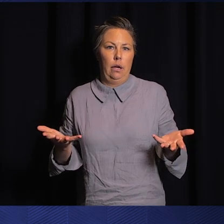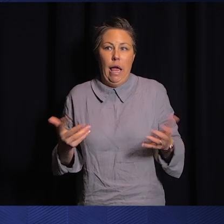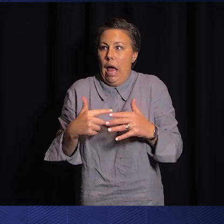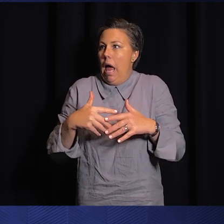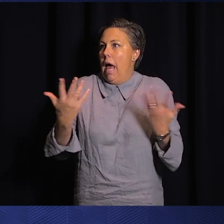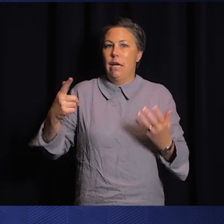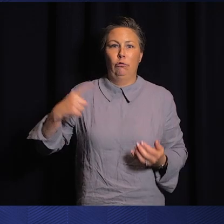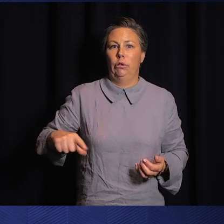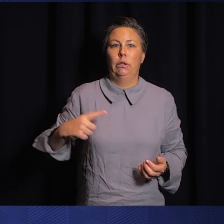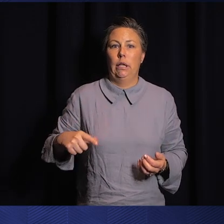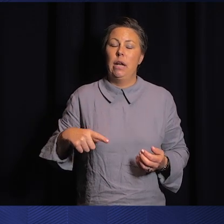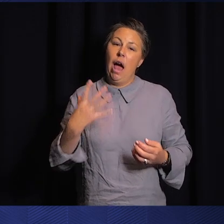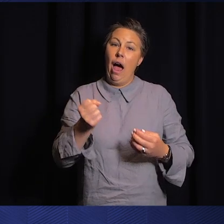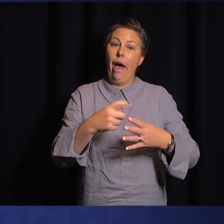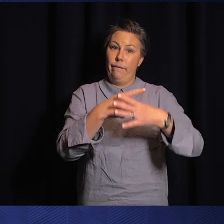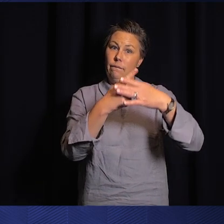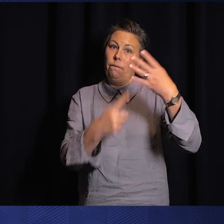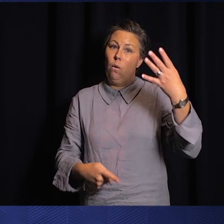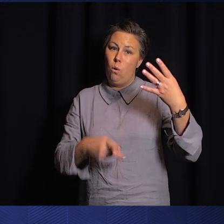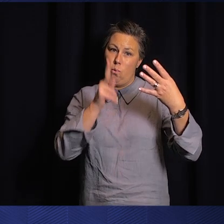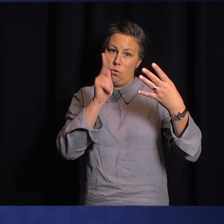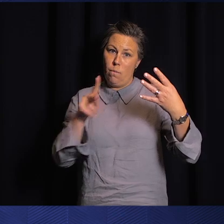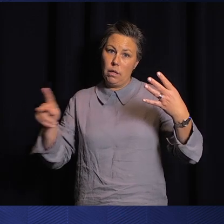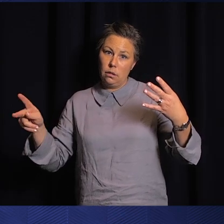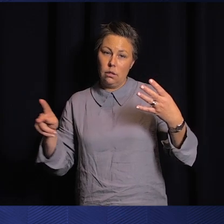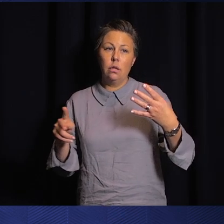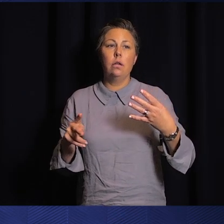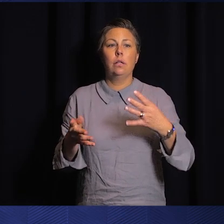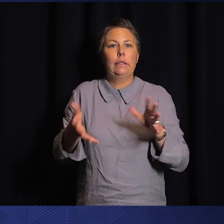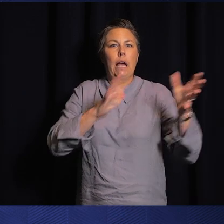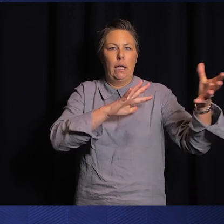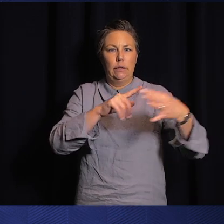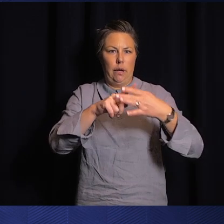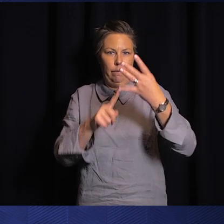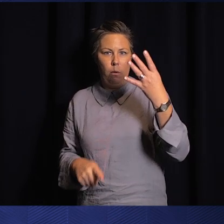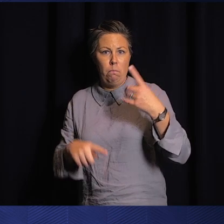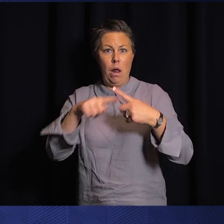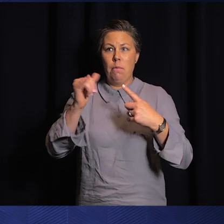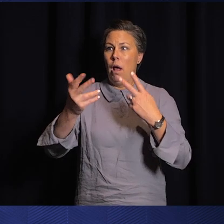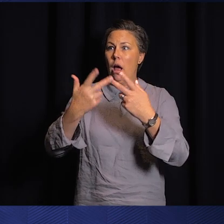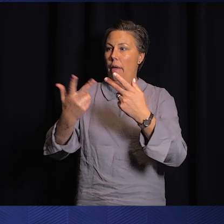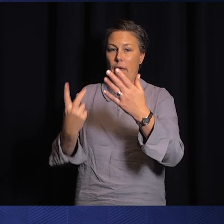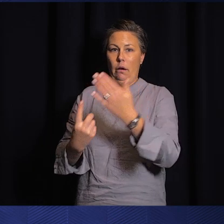type, 4 types of disasters, but also including those that are